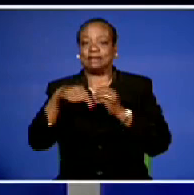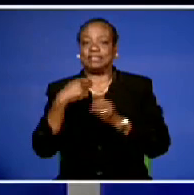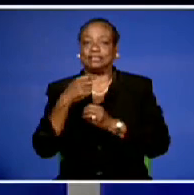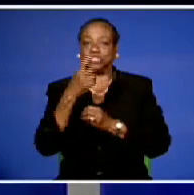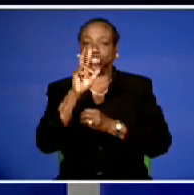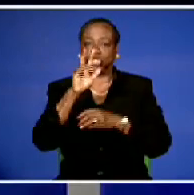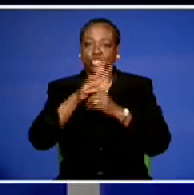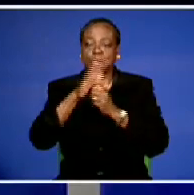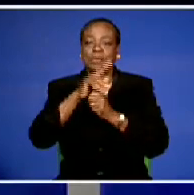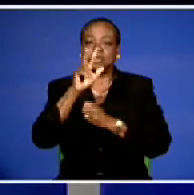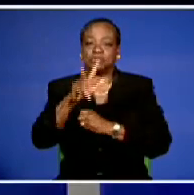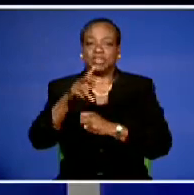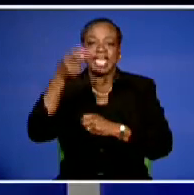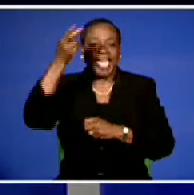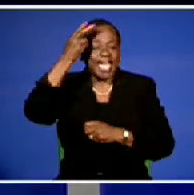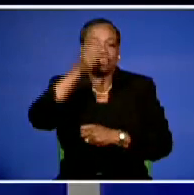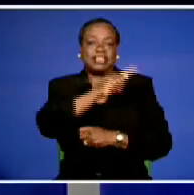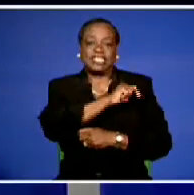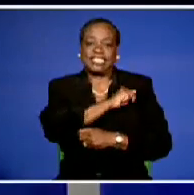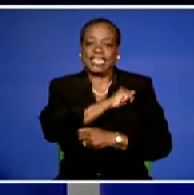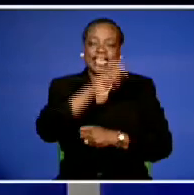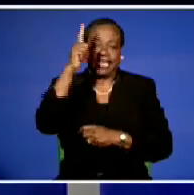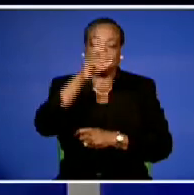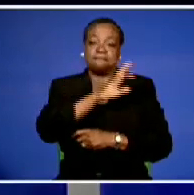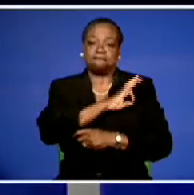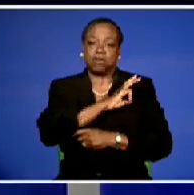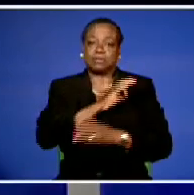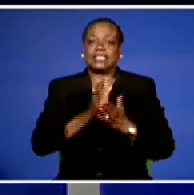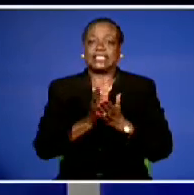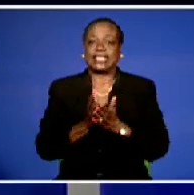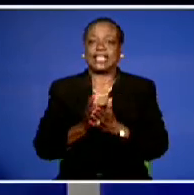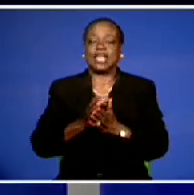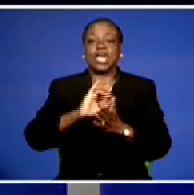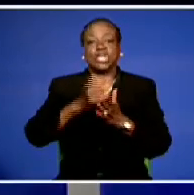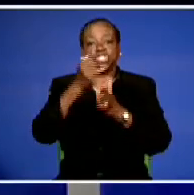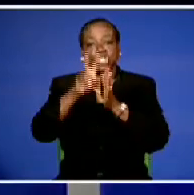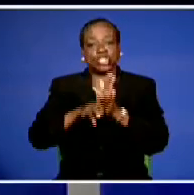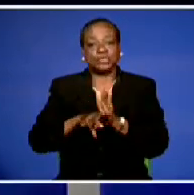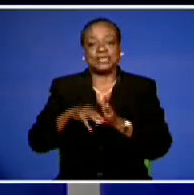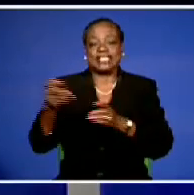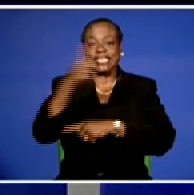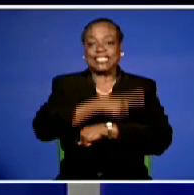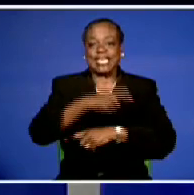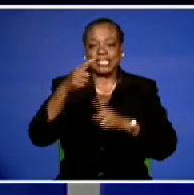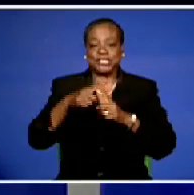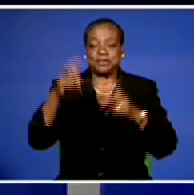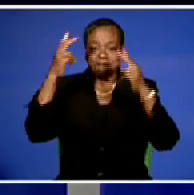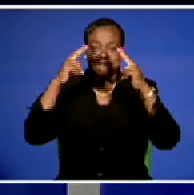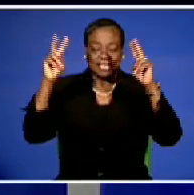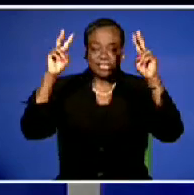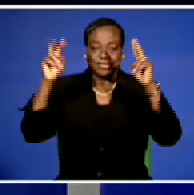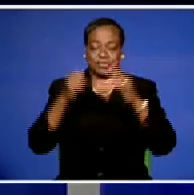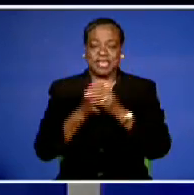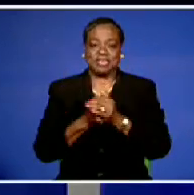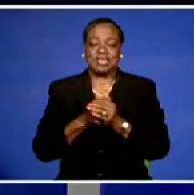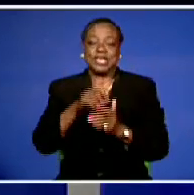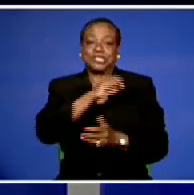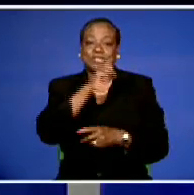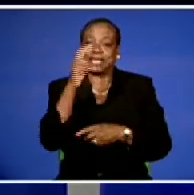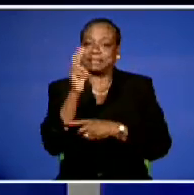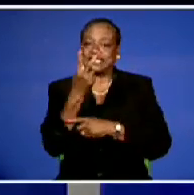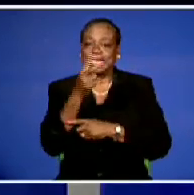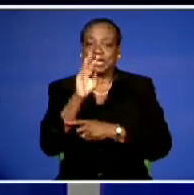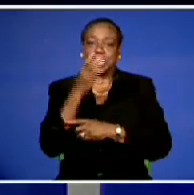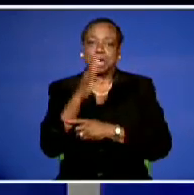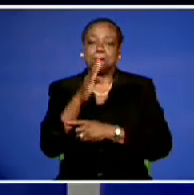Junior Division, Henry Taylor and Liam Suarez, they sailed Judgment Day to victory. Jaheim Russell and Seth Sawyer came in second aboard Bluebird.